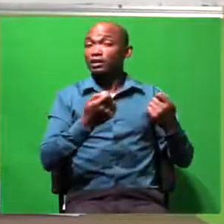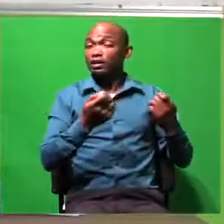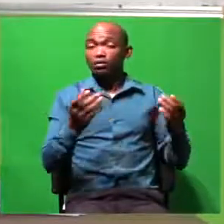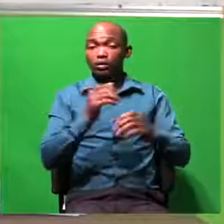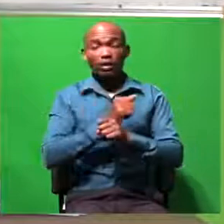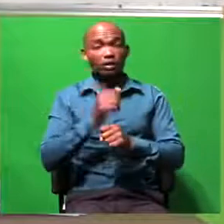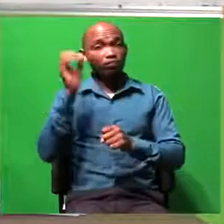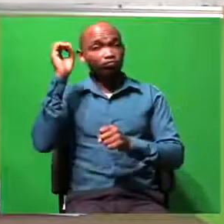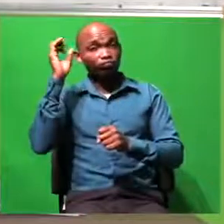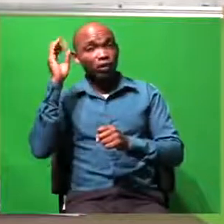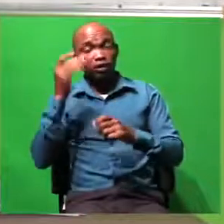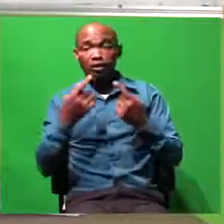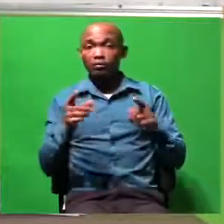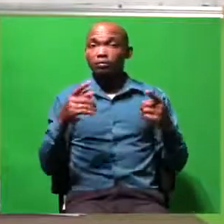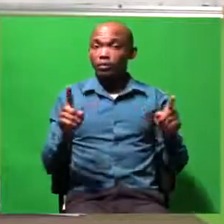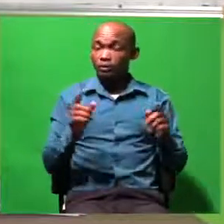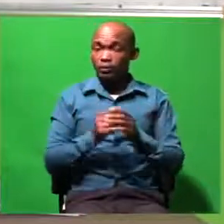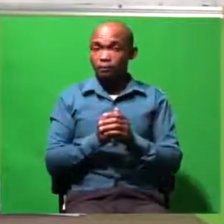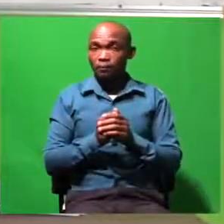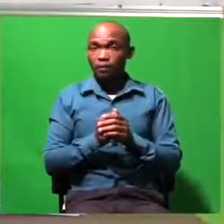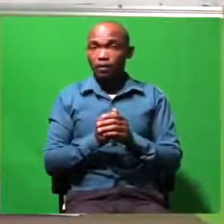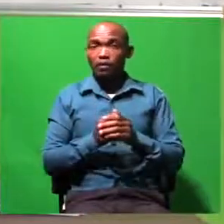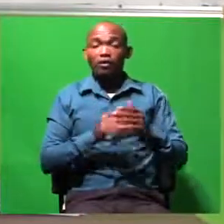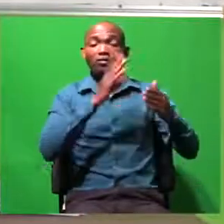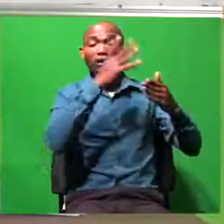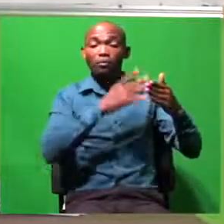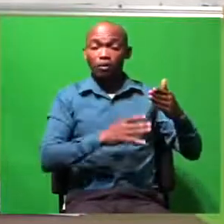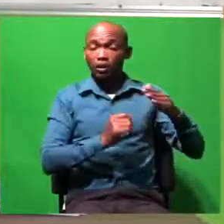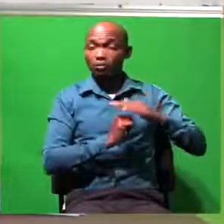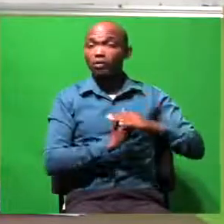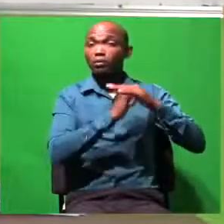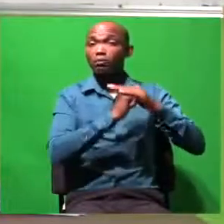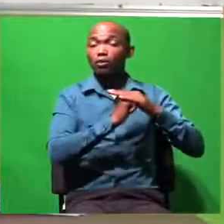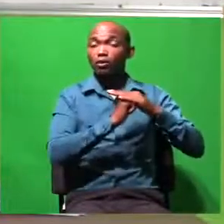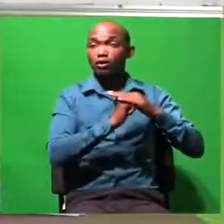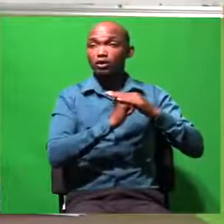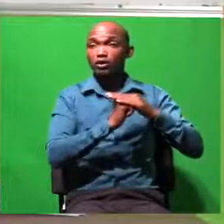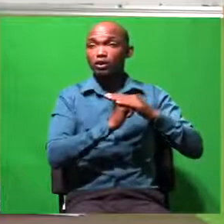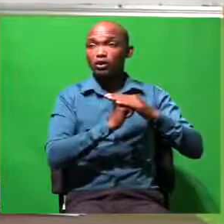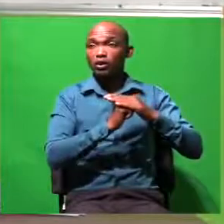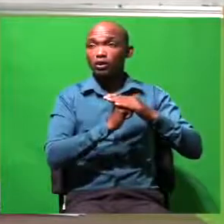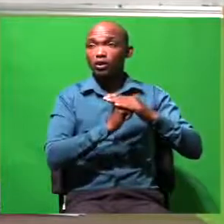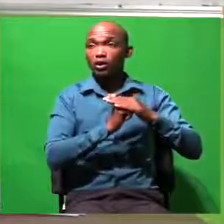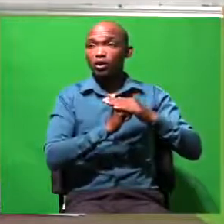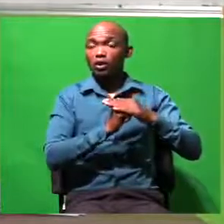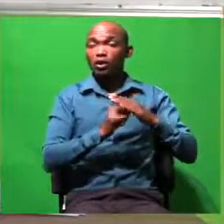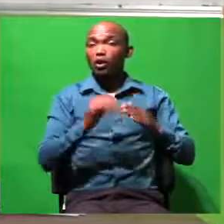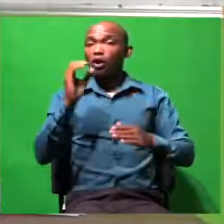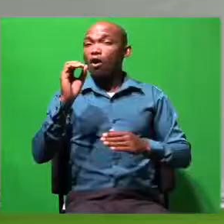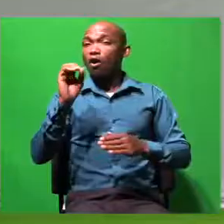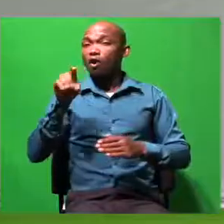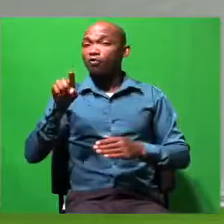We have the program also to support refugees. We have the program to support orphans,